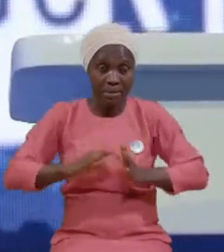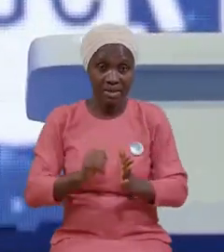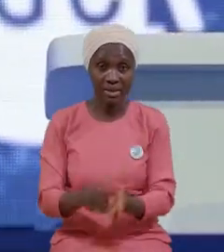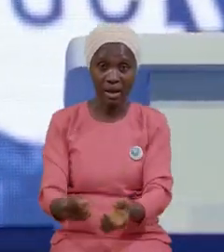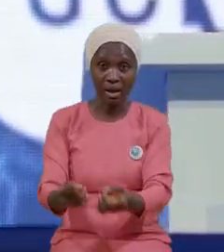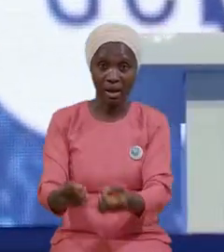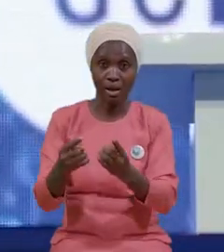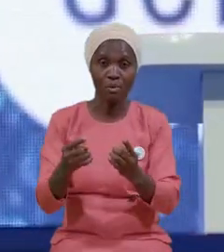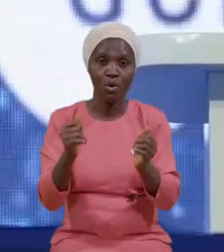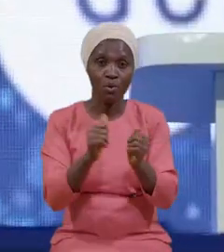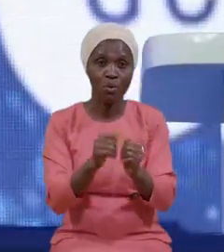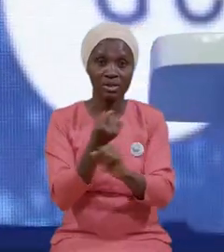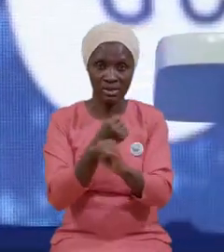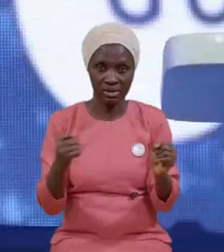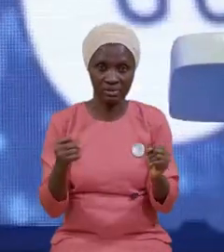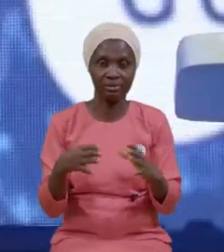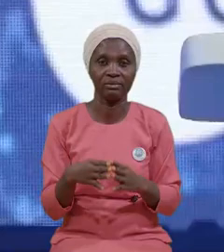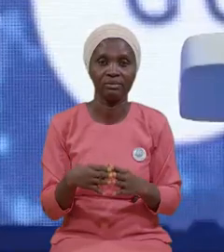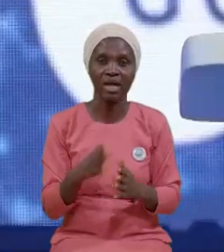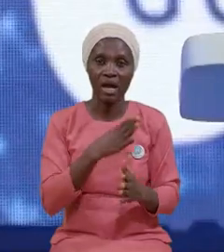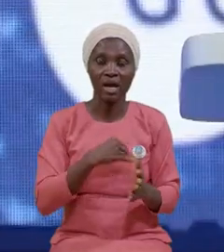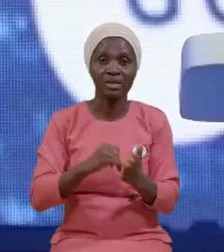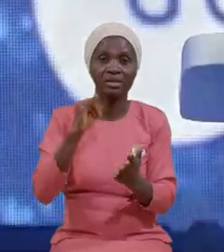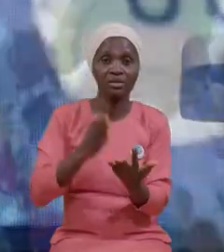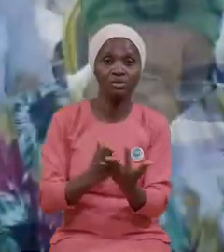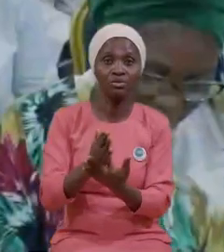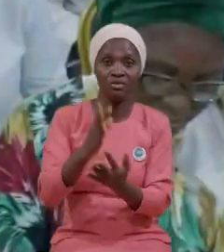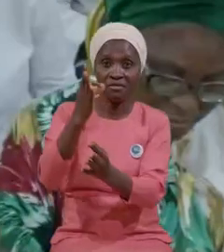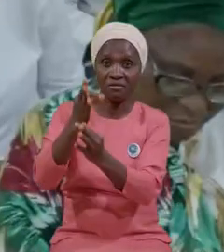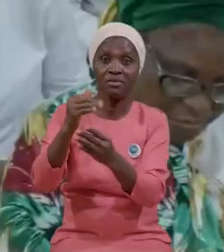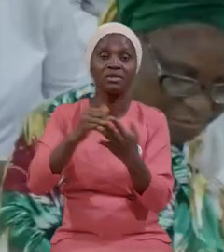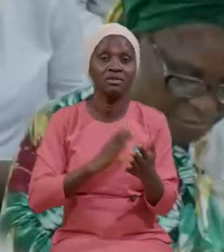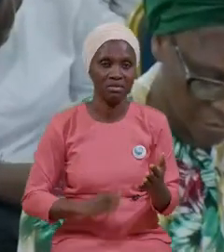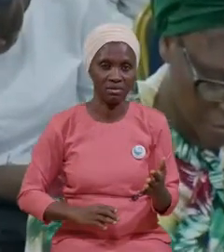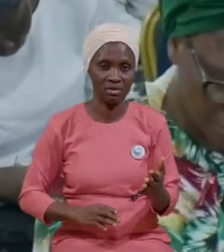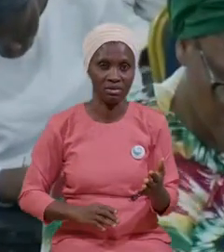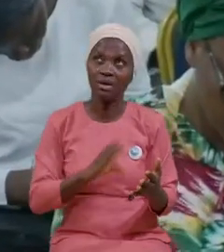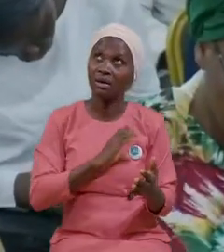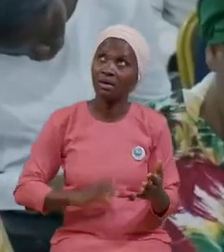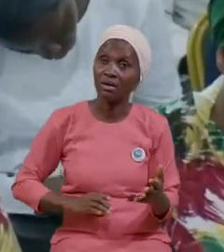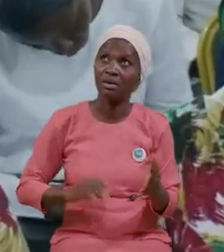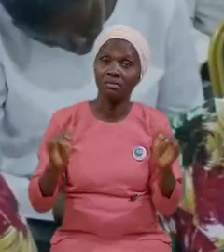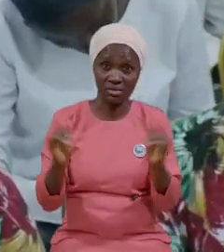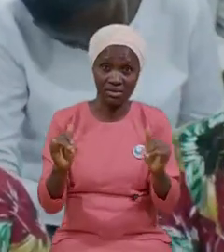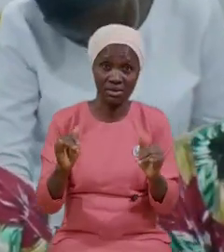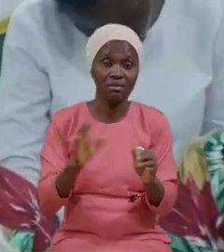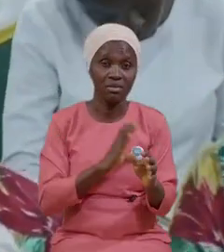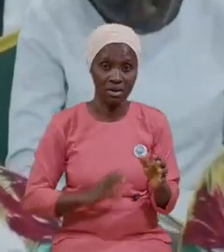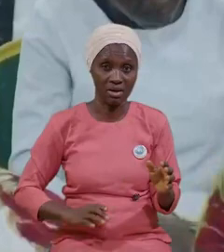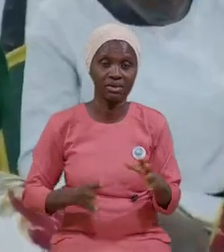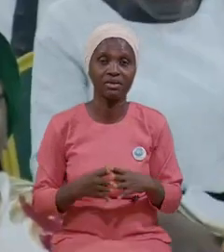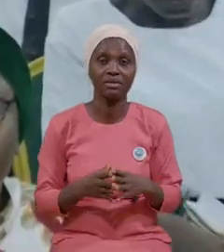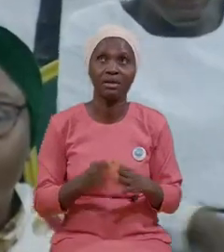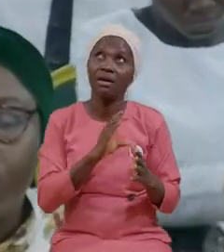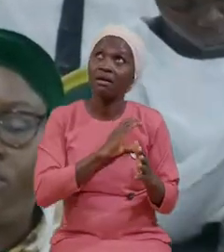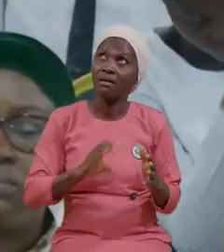And it is through faith in Christ. Christ, the same Christ. Christ,